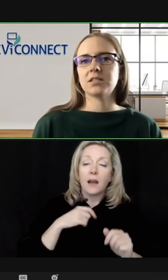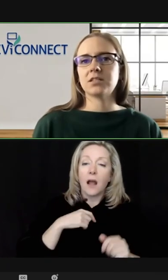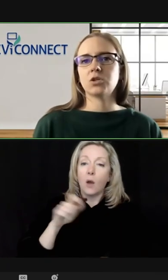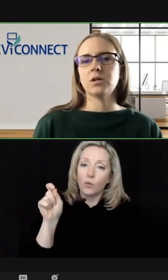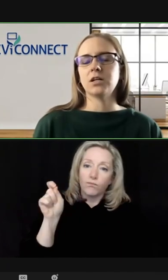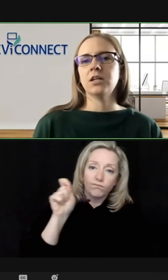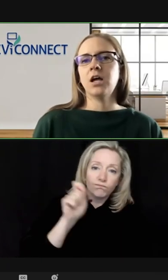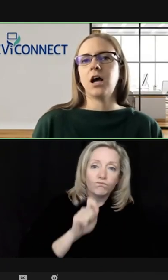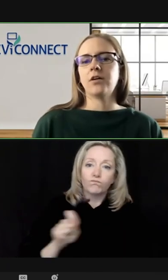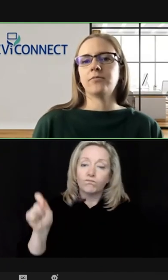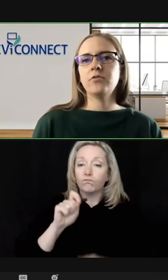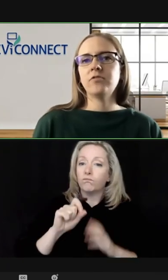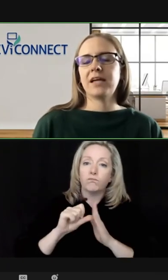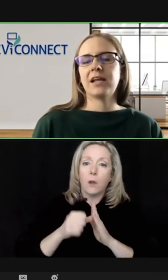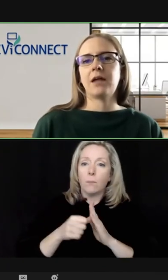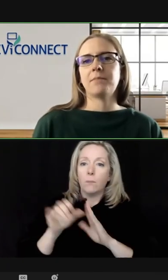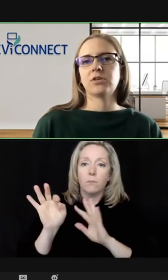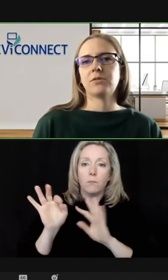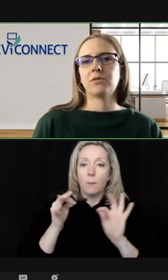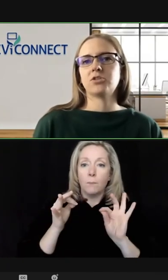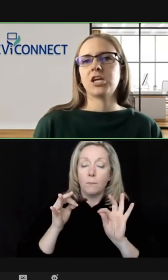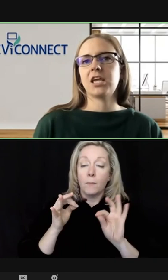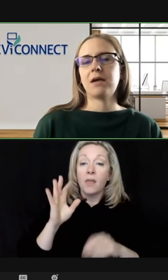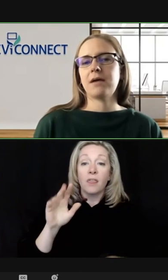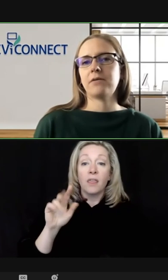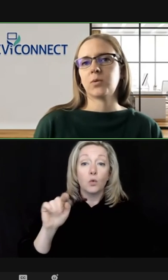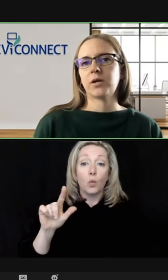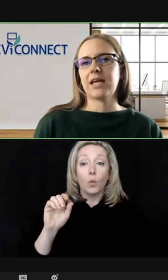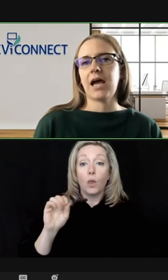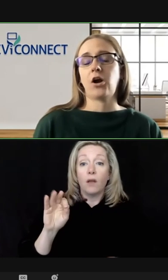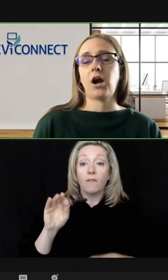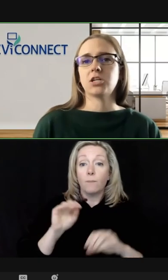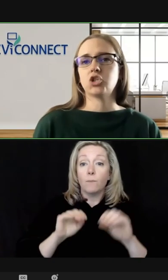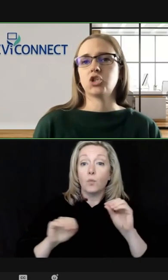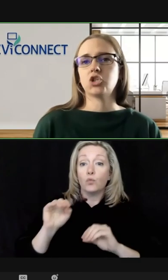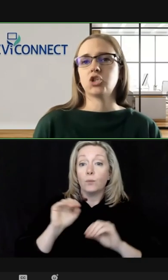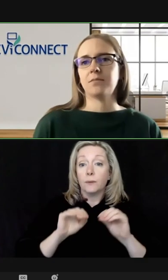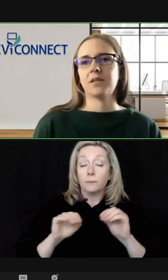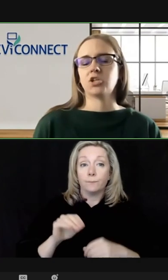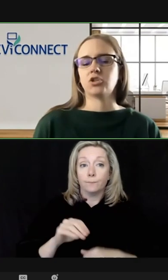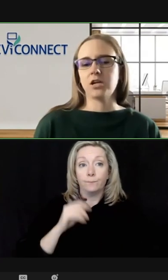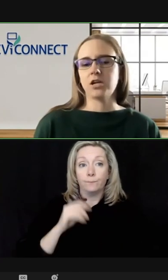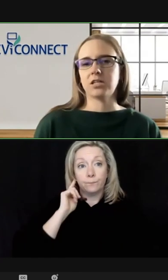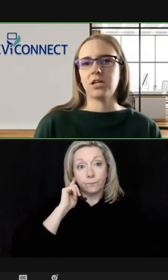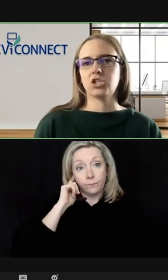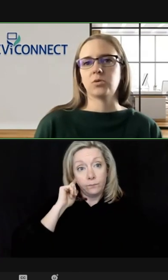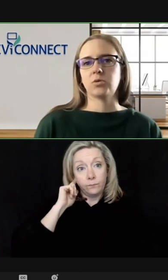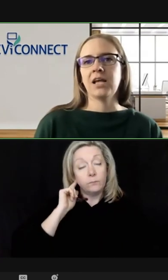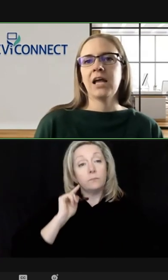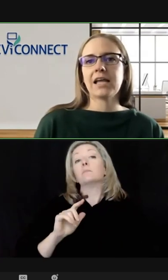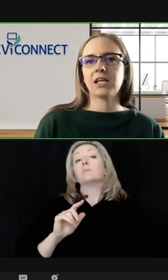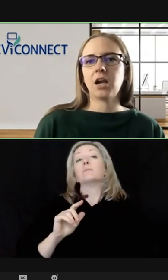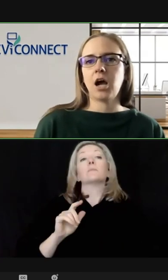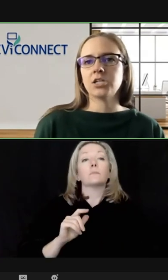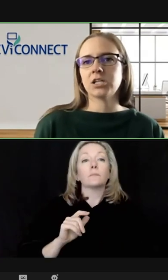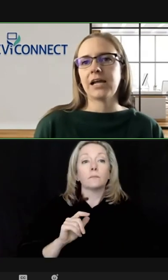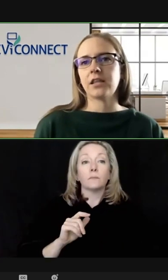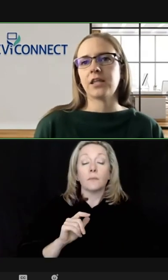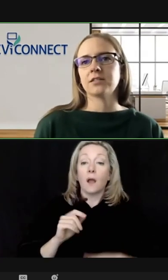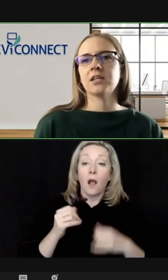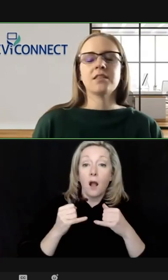can use this tool of movement on my screen with shaking my mouse where it's at, or I can draw something to draw your attention to it. I